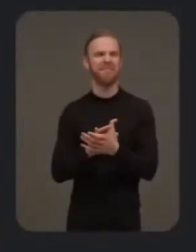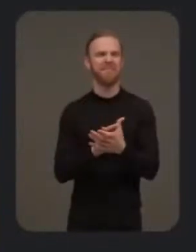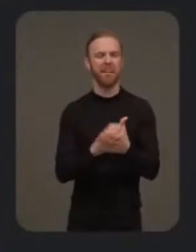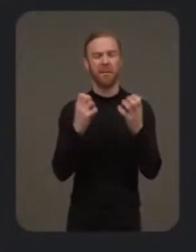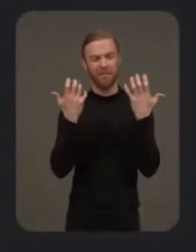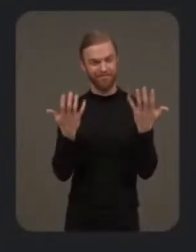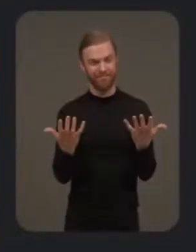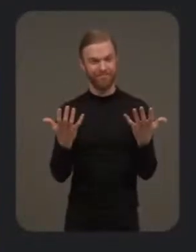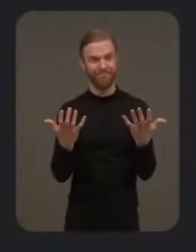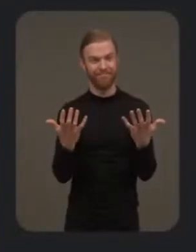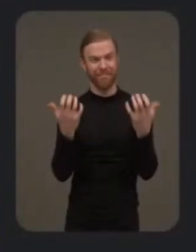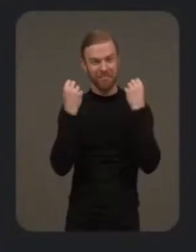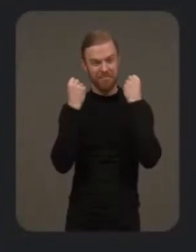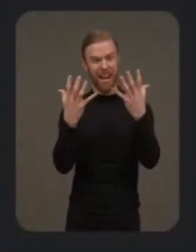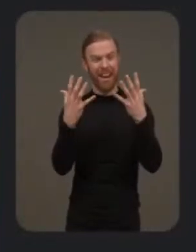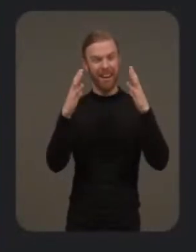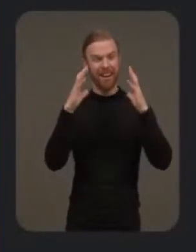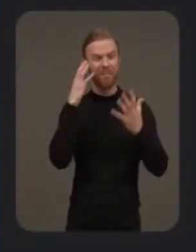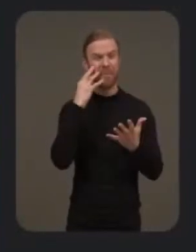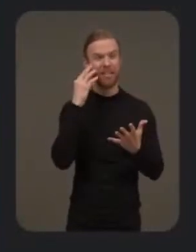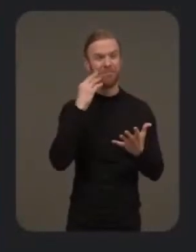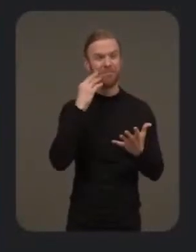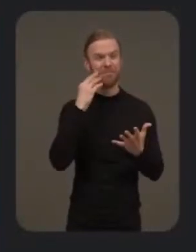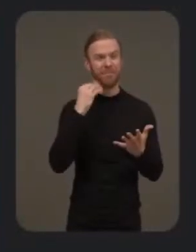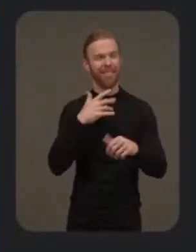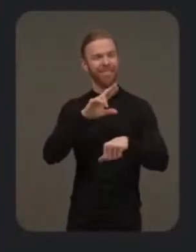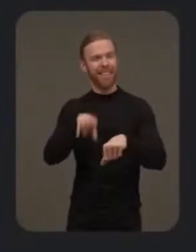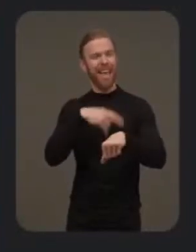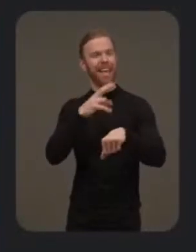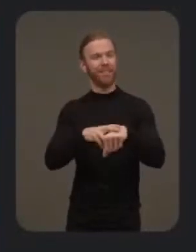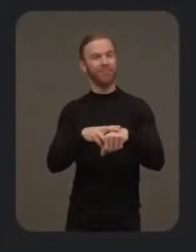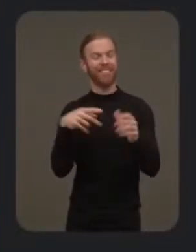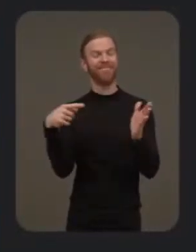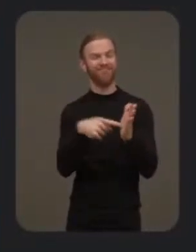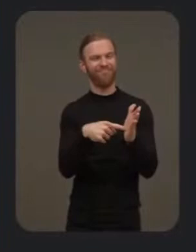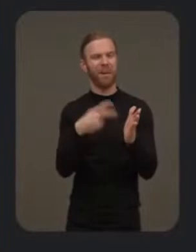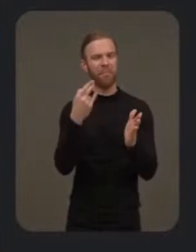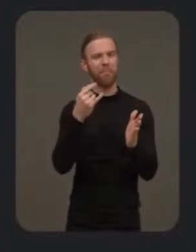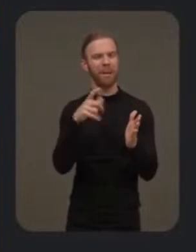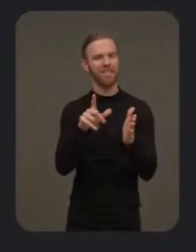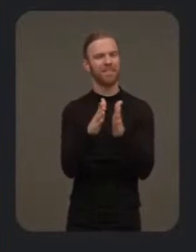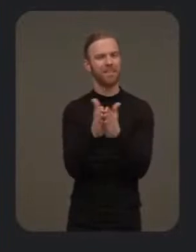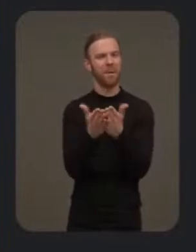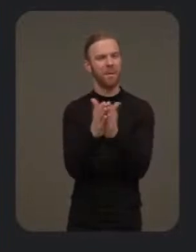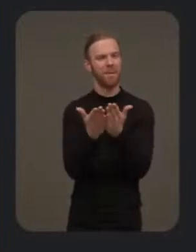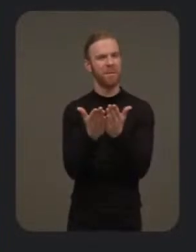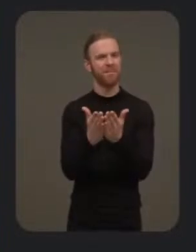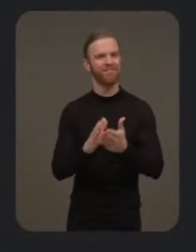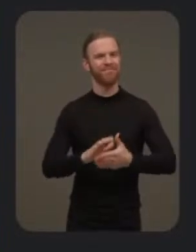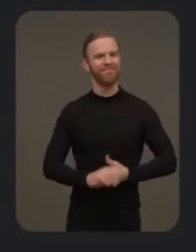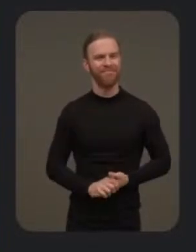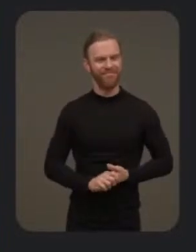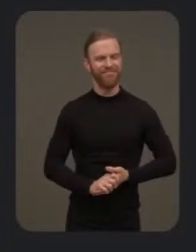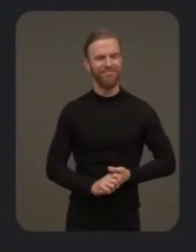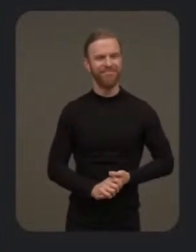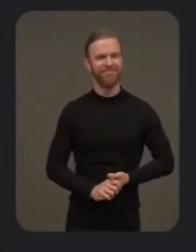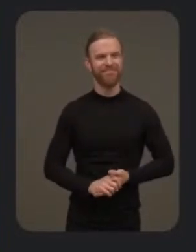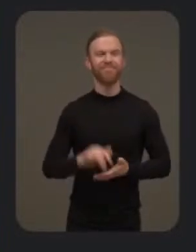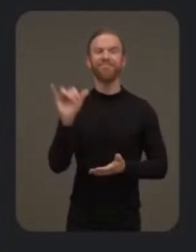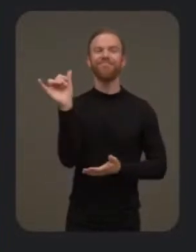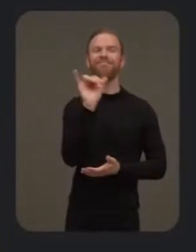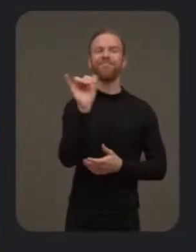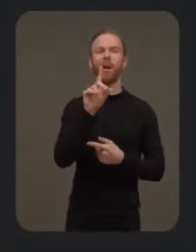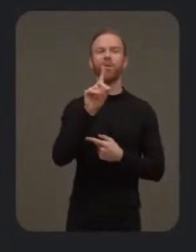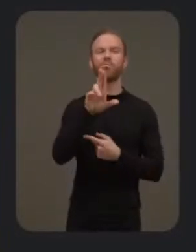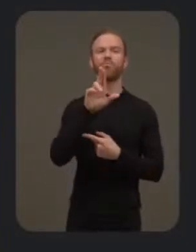Now, there's so many experiences that feel even more natural with the Pixel Fold. One is the dual